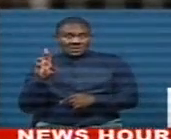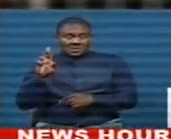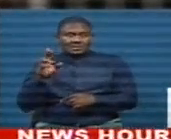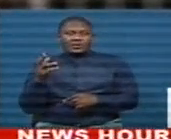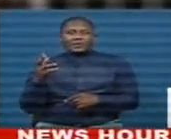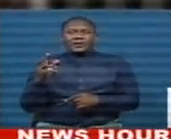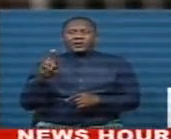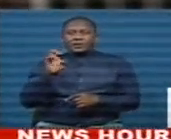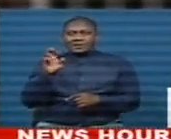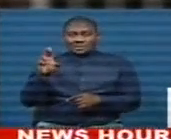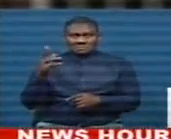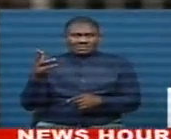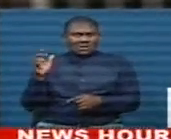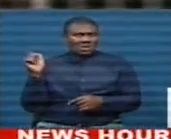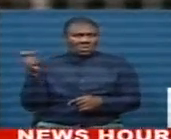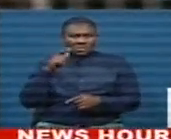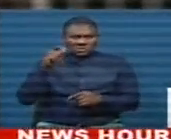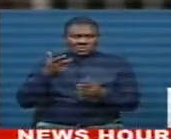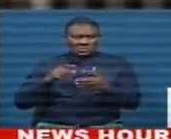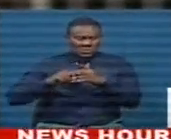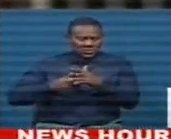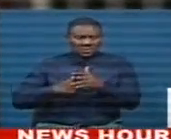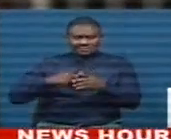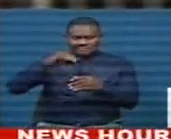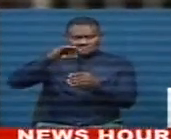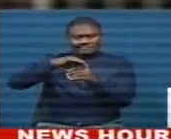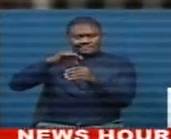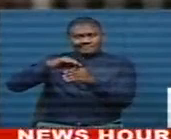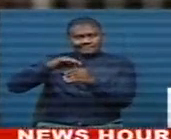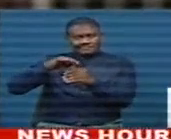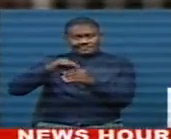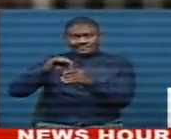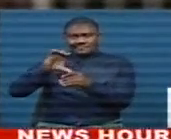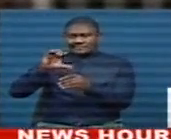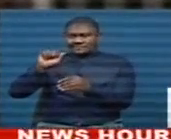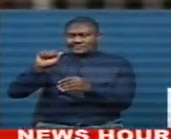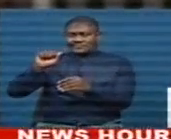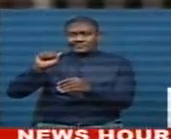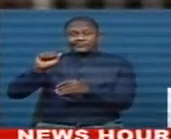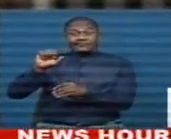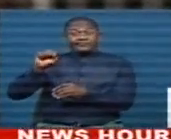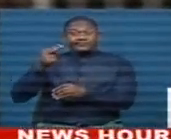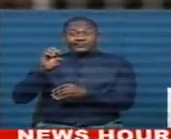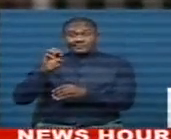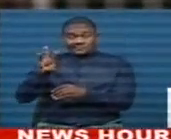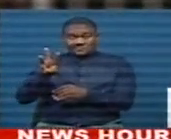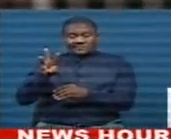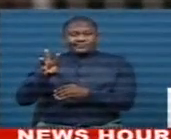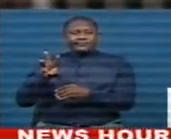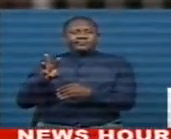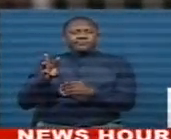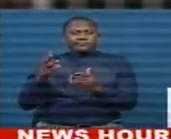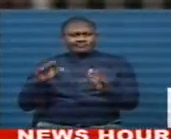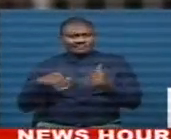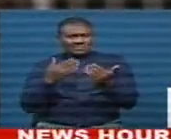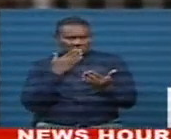of cashew as an important cash crop which would protect the environment and provide stable